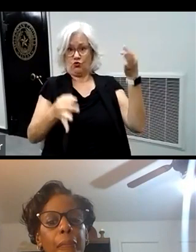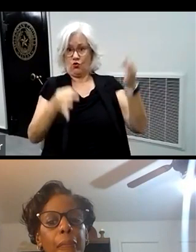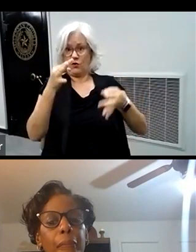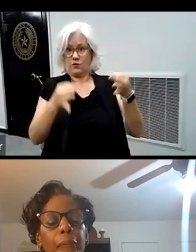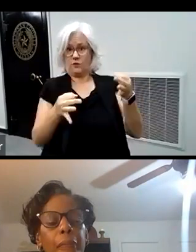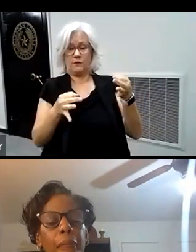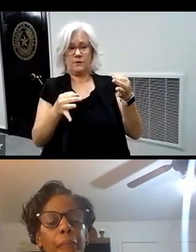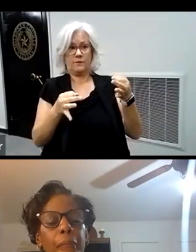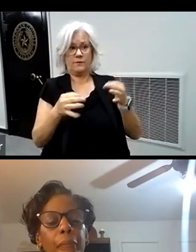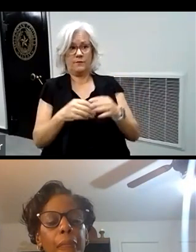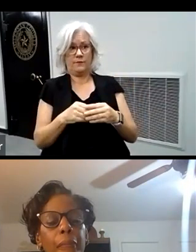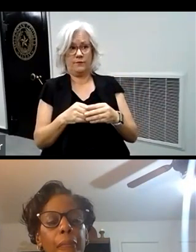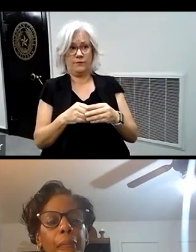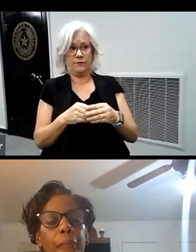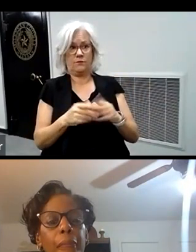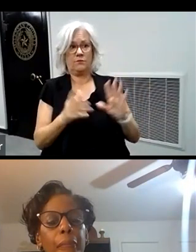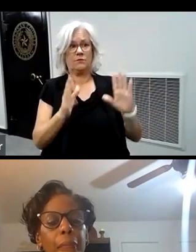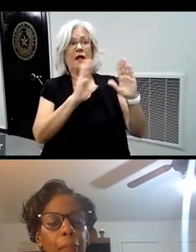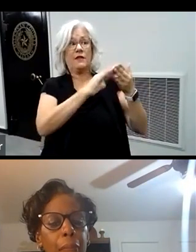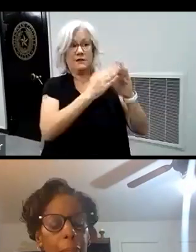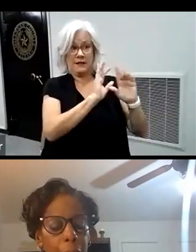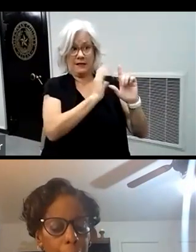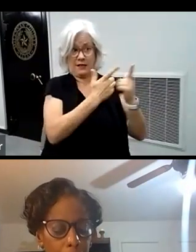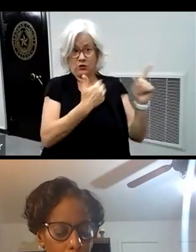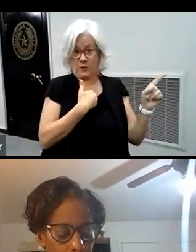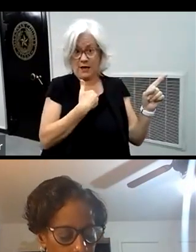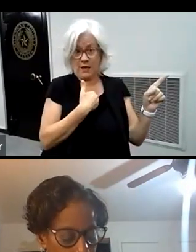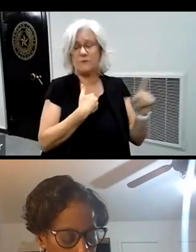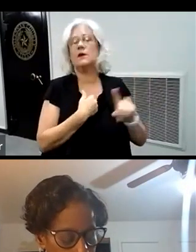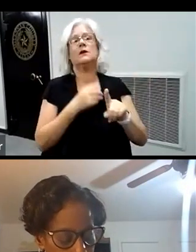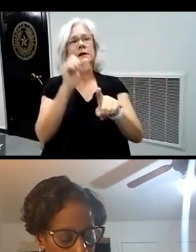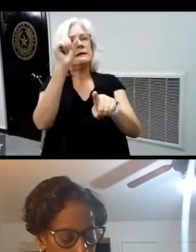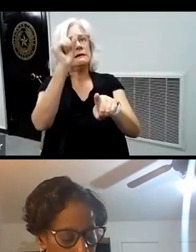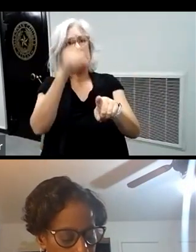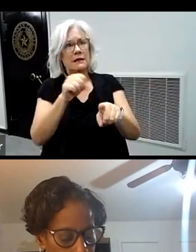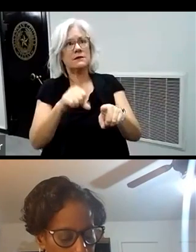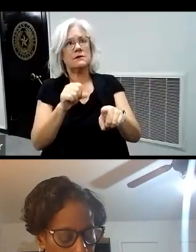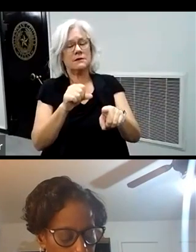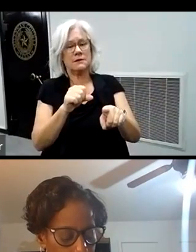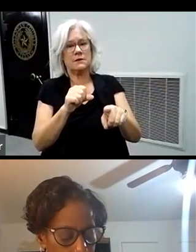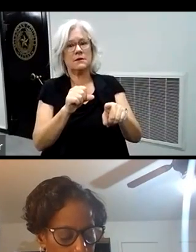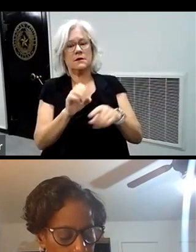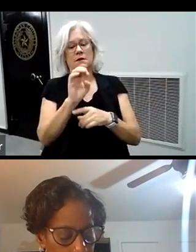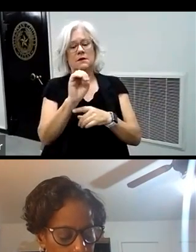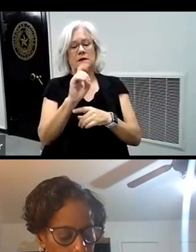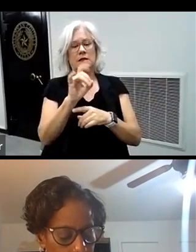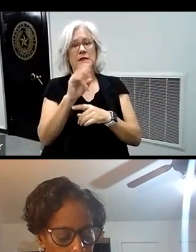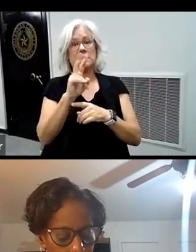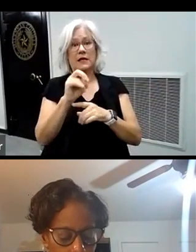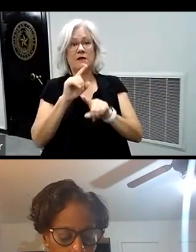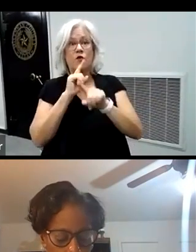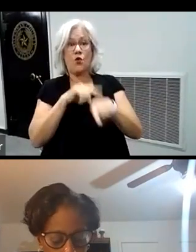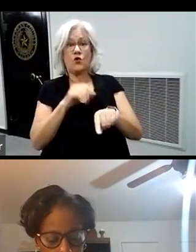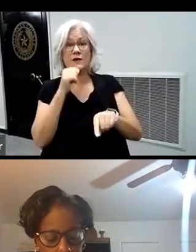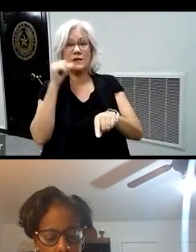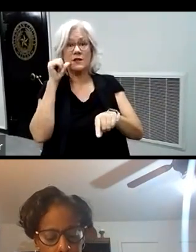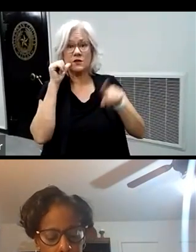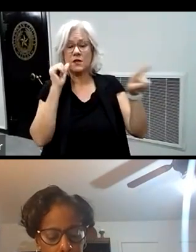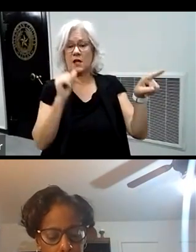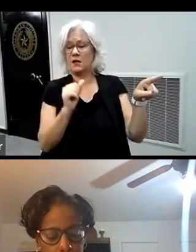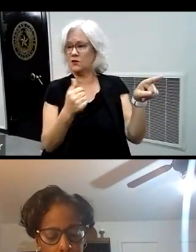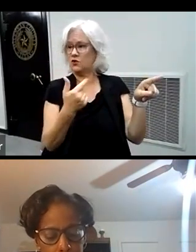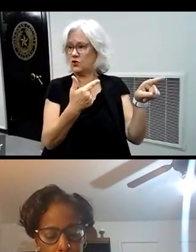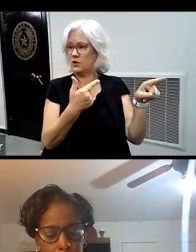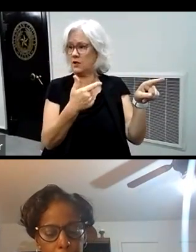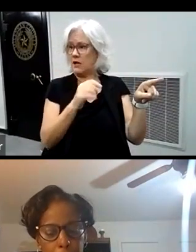court and the city. That's correct. The executive order yesterday, GA 23,